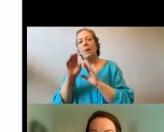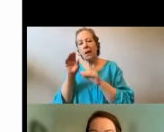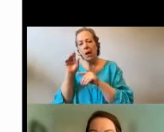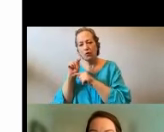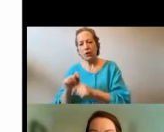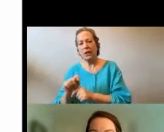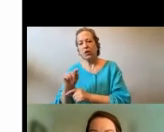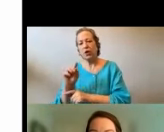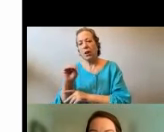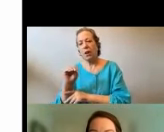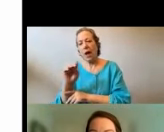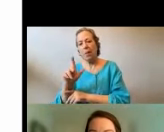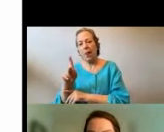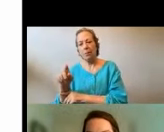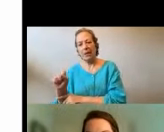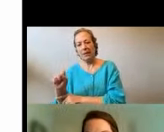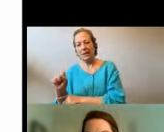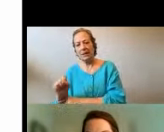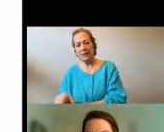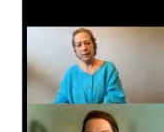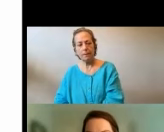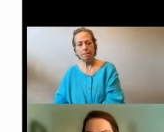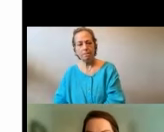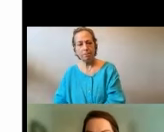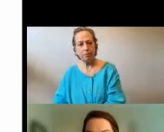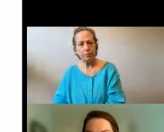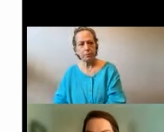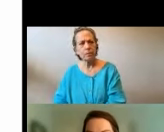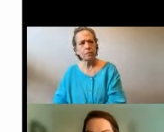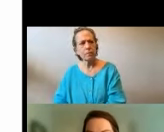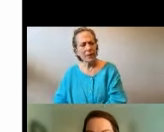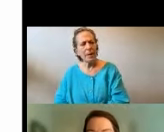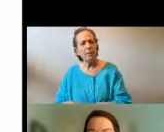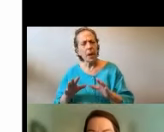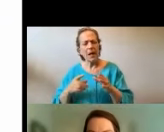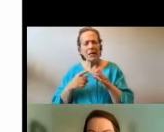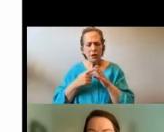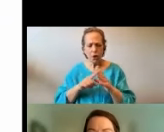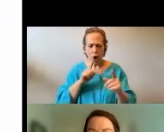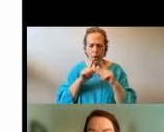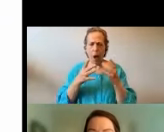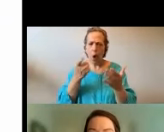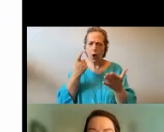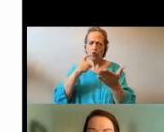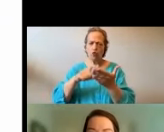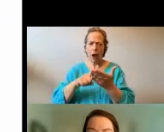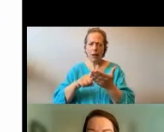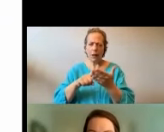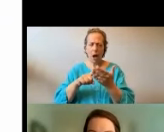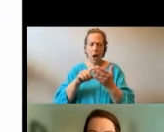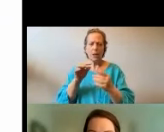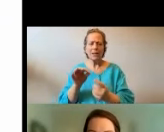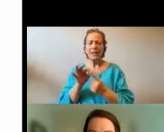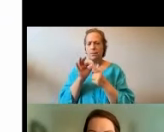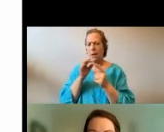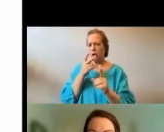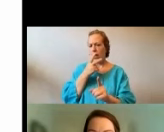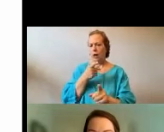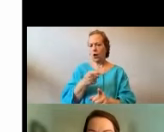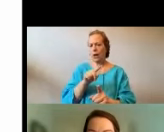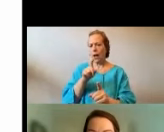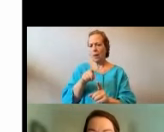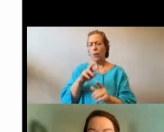But, who's starting the conversations? Let me just recognize, especially given a question that came up in the Q&A, the role that